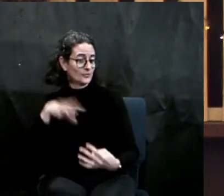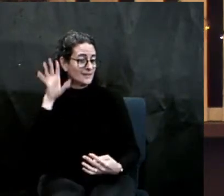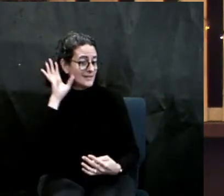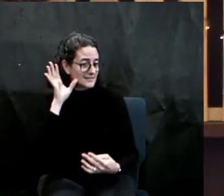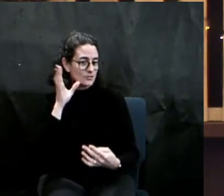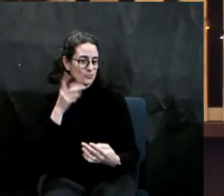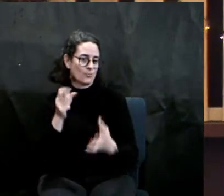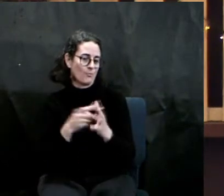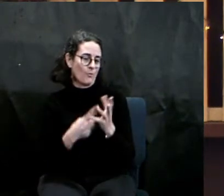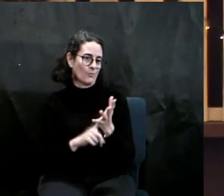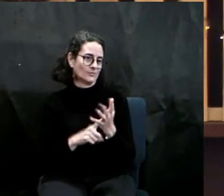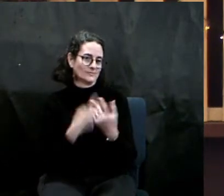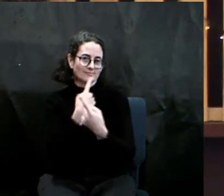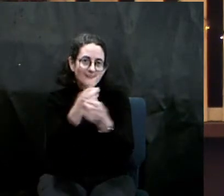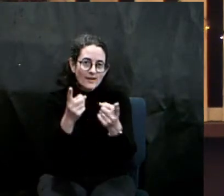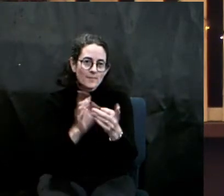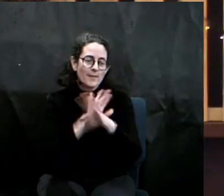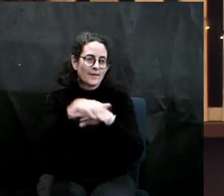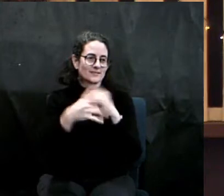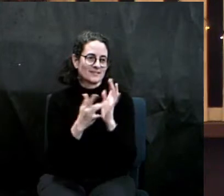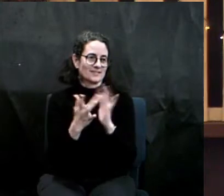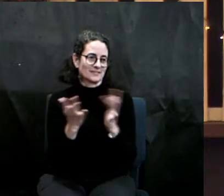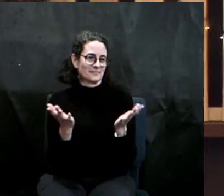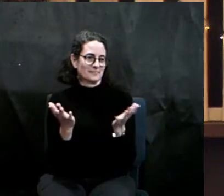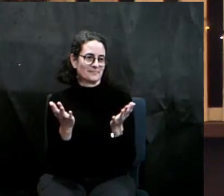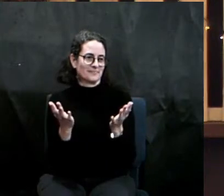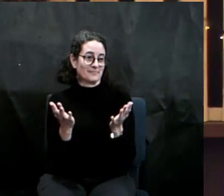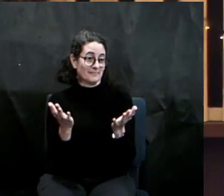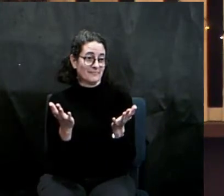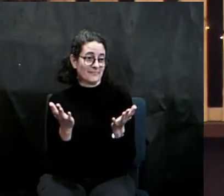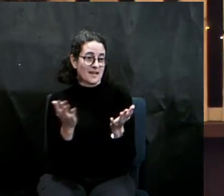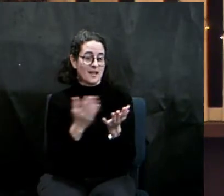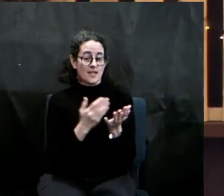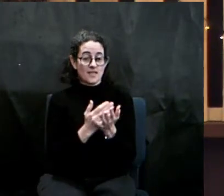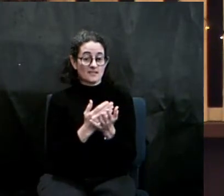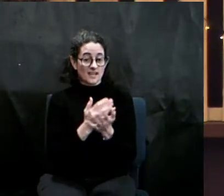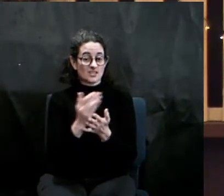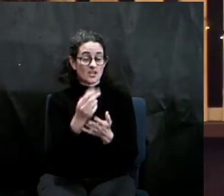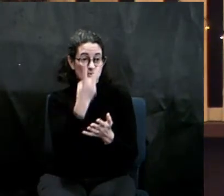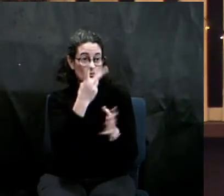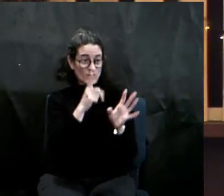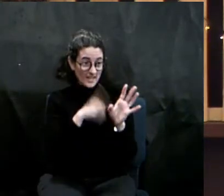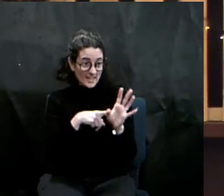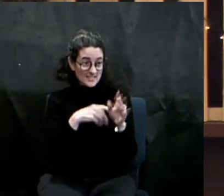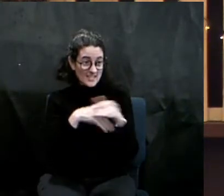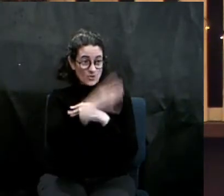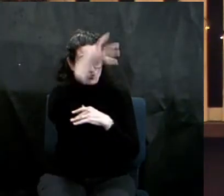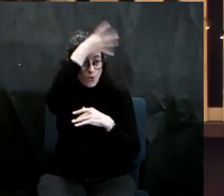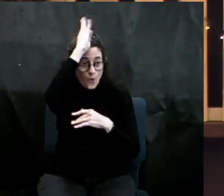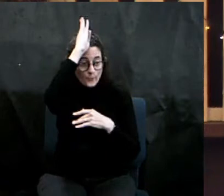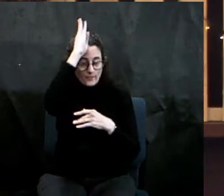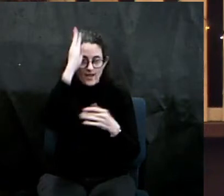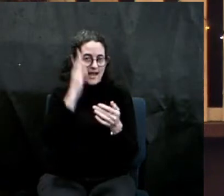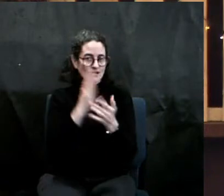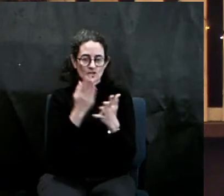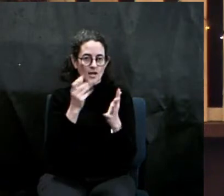about Jesus. In fact, from the rest of the New Testament, it seems that this 2 years of house arrest in Rome was a particularly